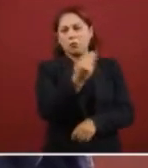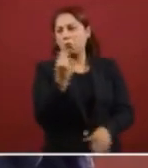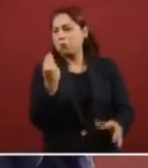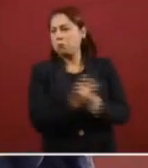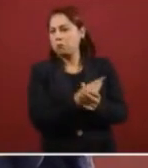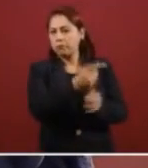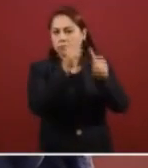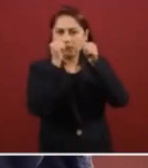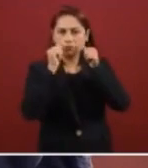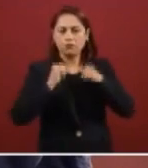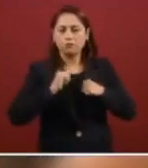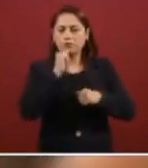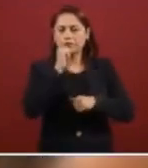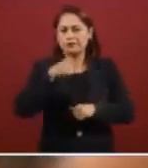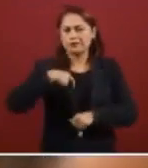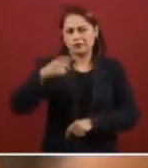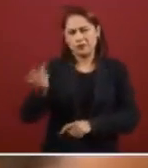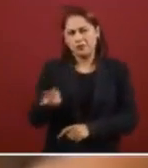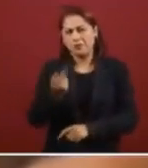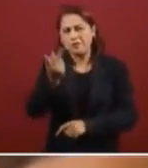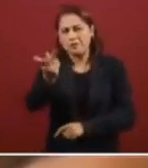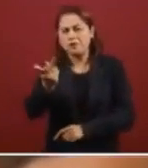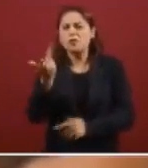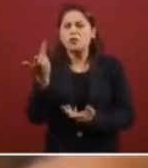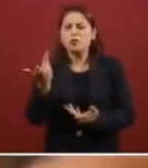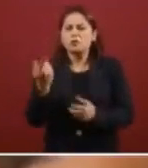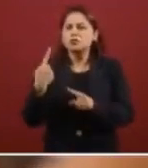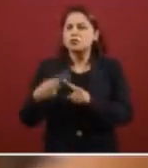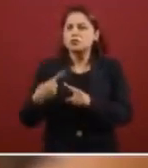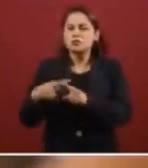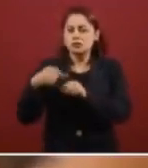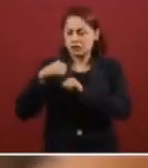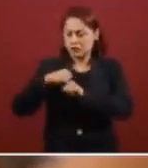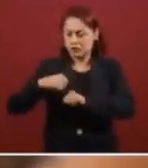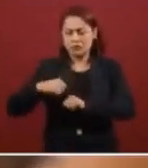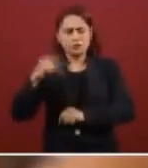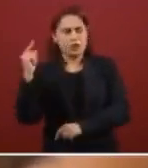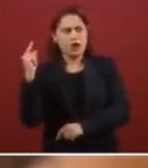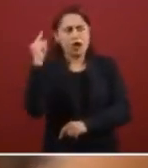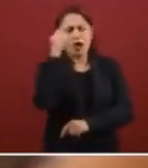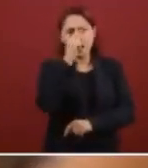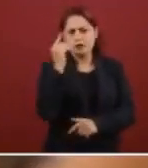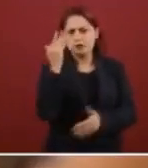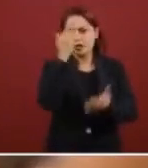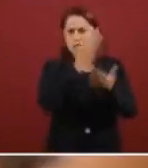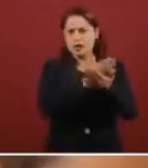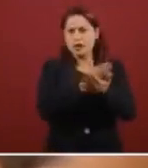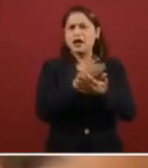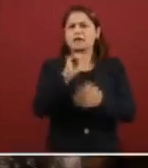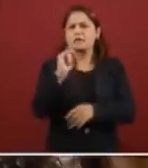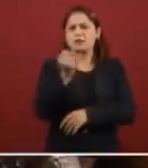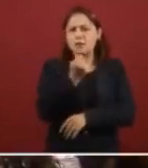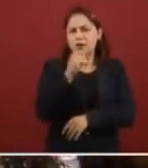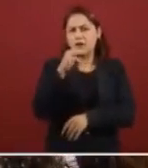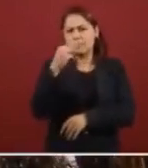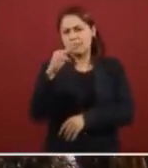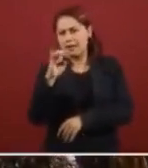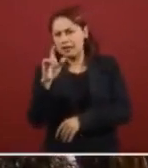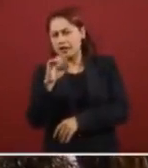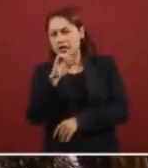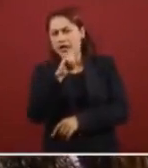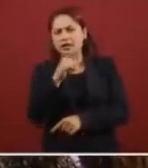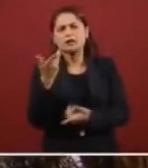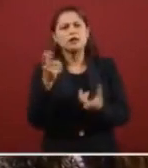el comisionado en Tijuana, en Mexicali? When are they going to give us, when are they going to show up in Tijuana and Mexicali to